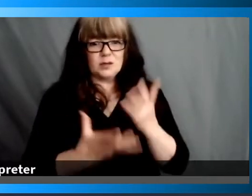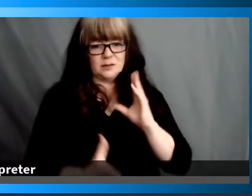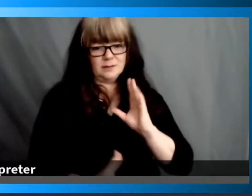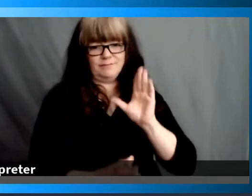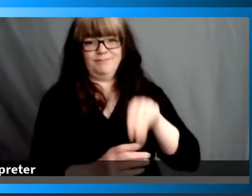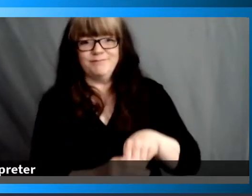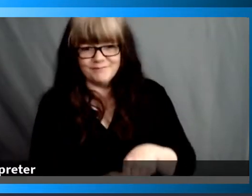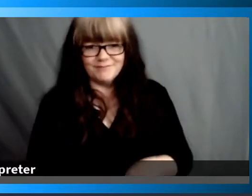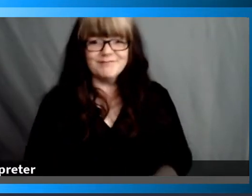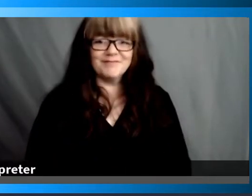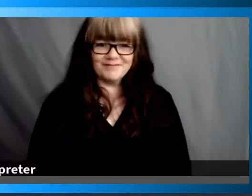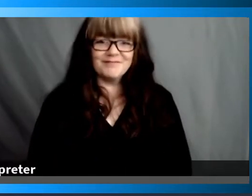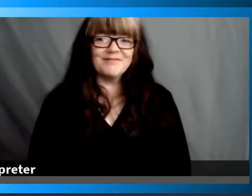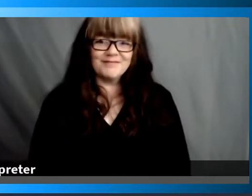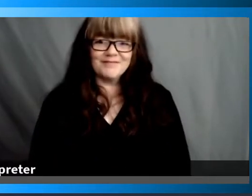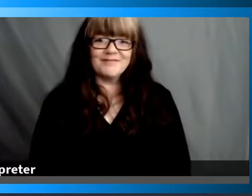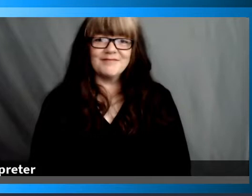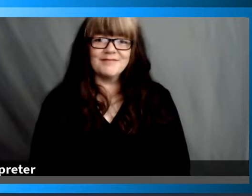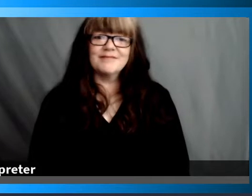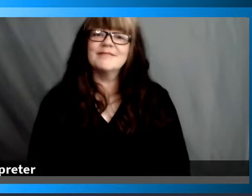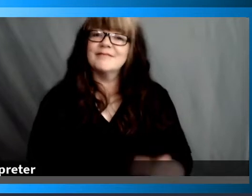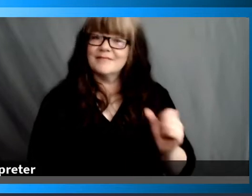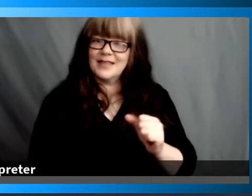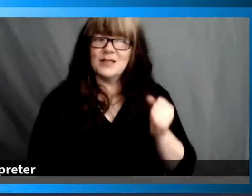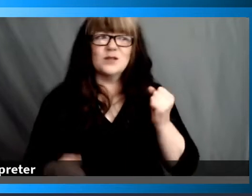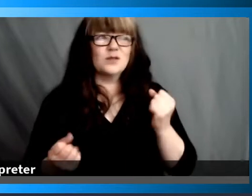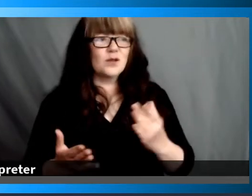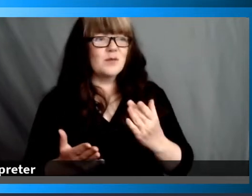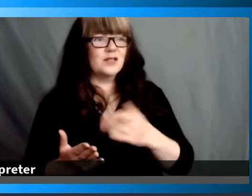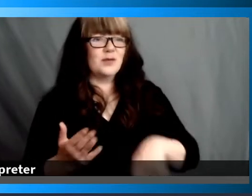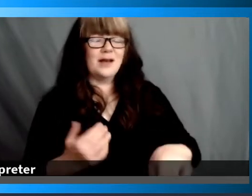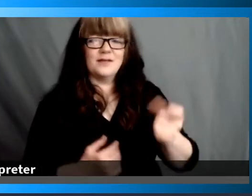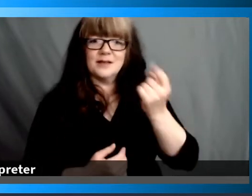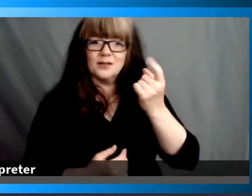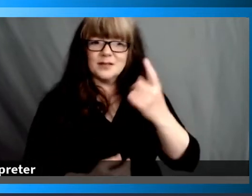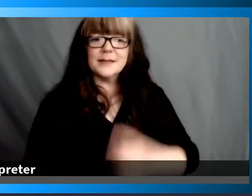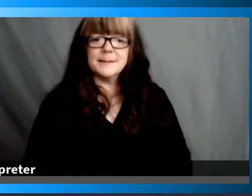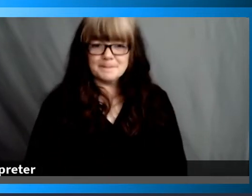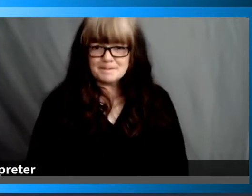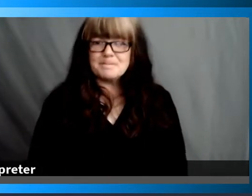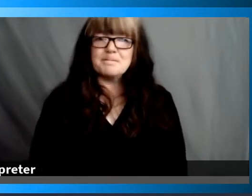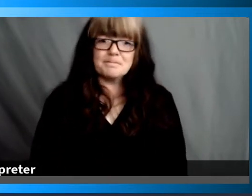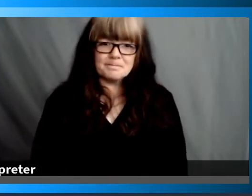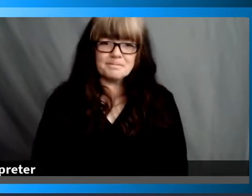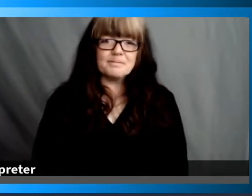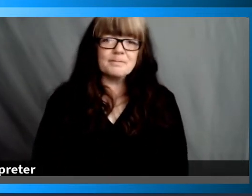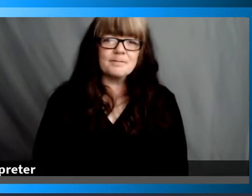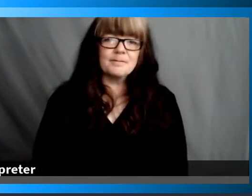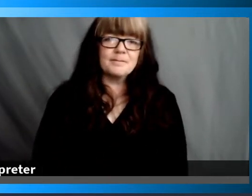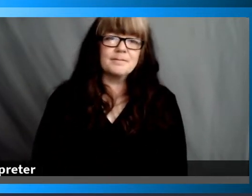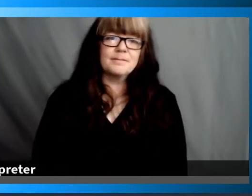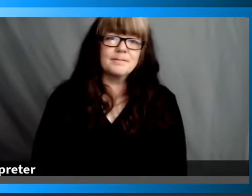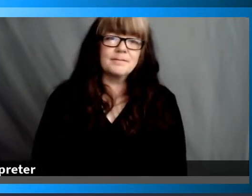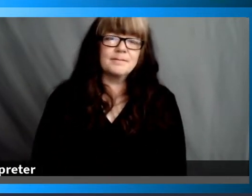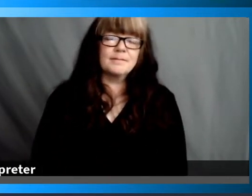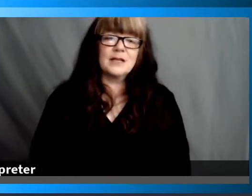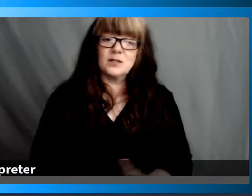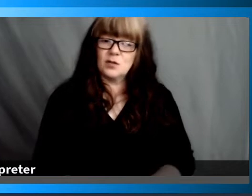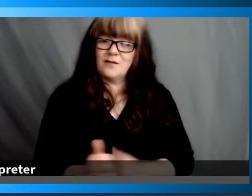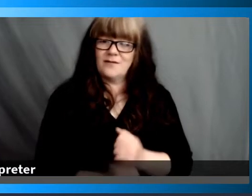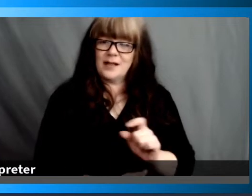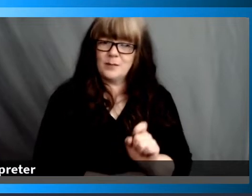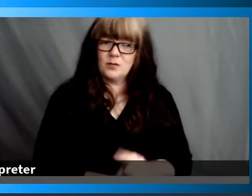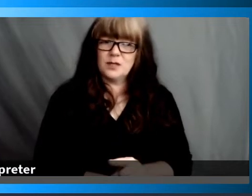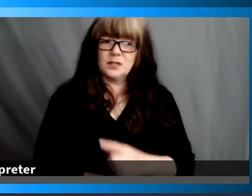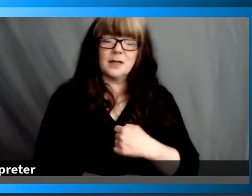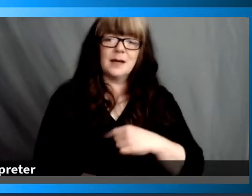too. Yeah, so much to understand. So much to understand. Yeah, and you know, a follow-up there. So I